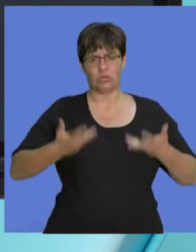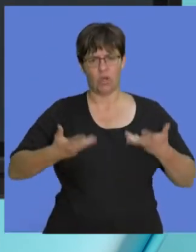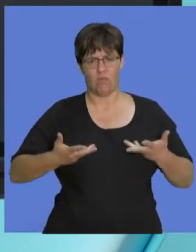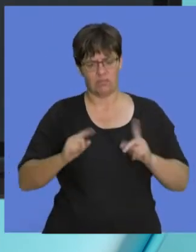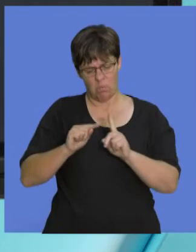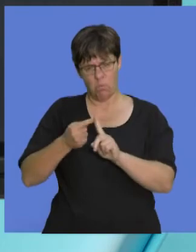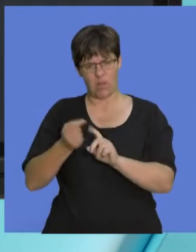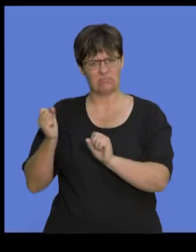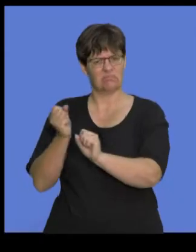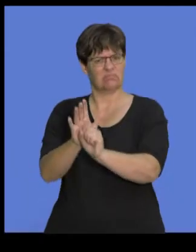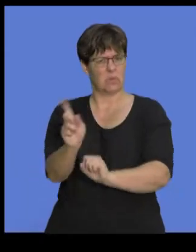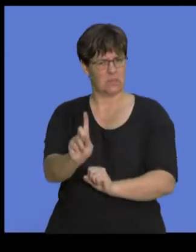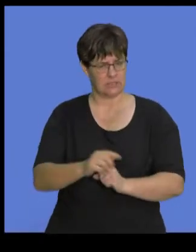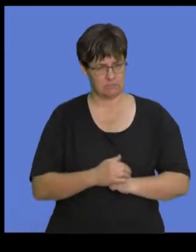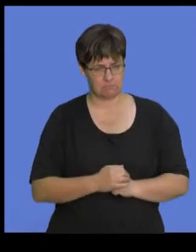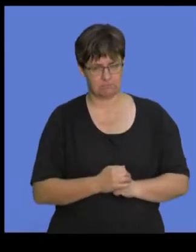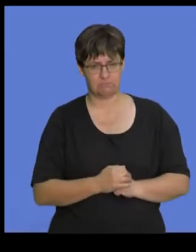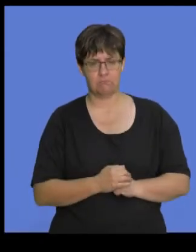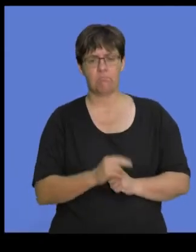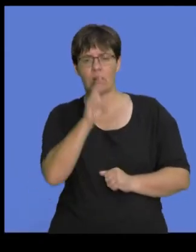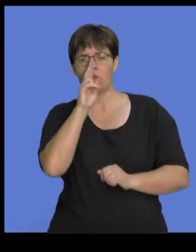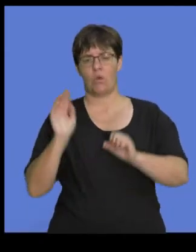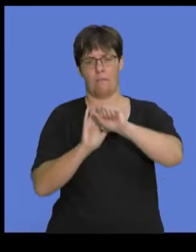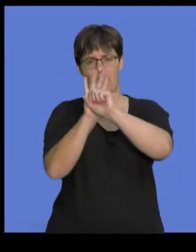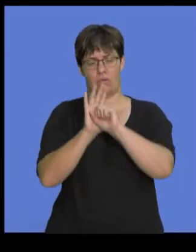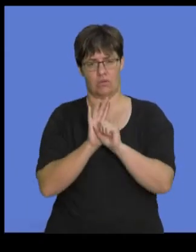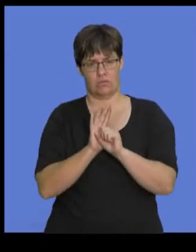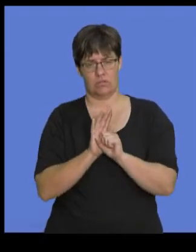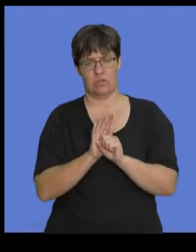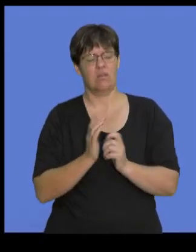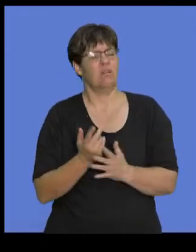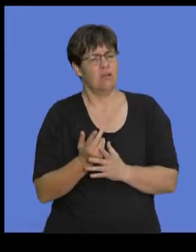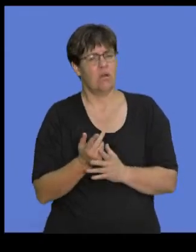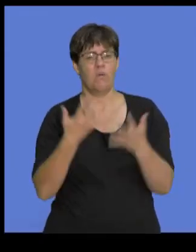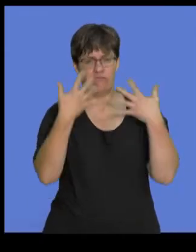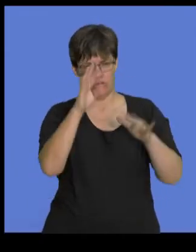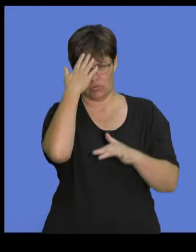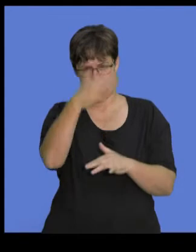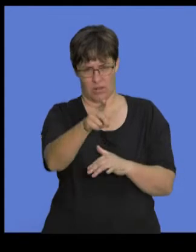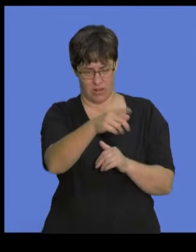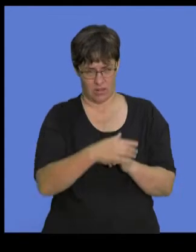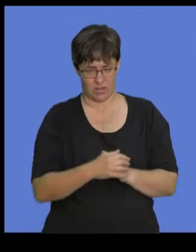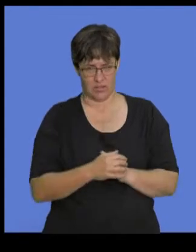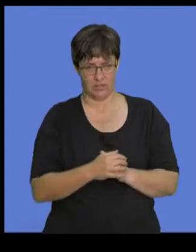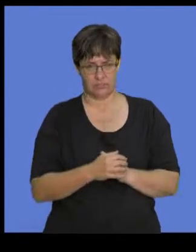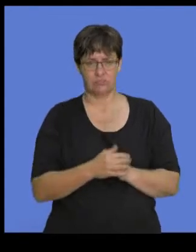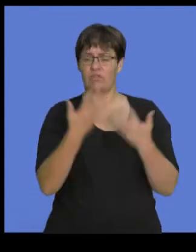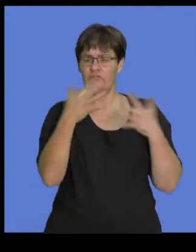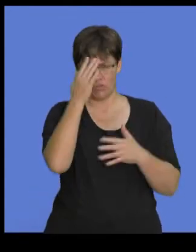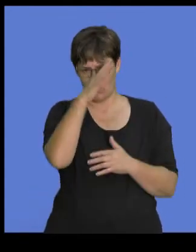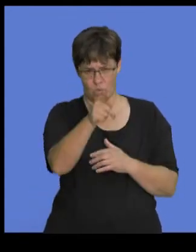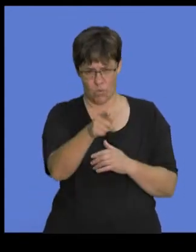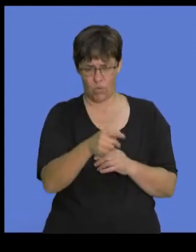point. Right. Let's quickly look at the background in terms of what we already know. Okay, so we know